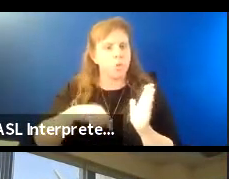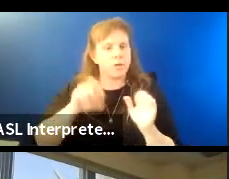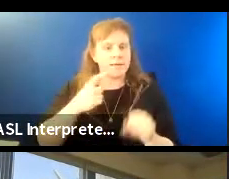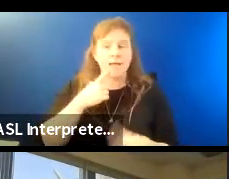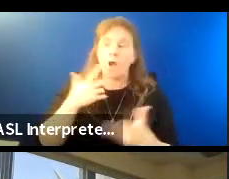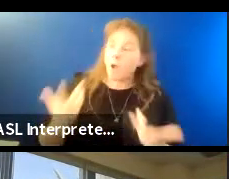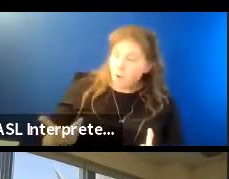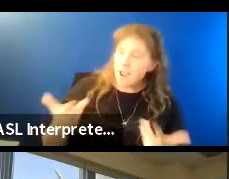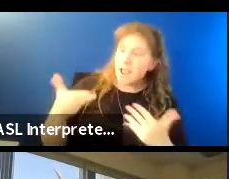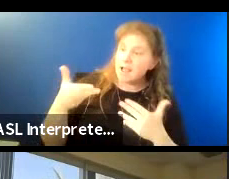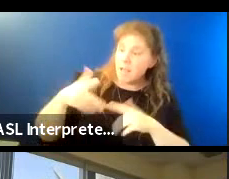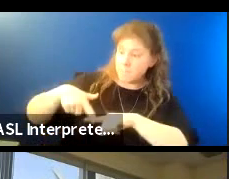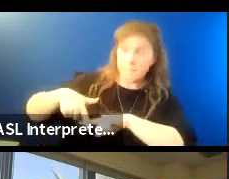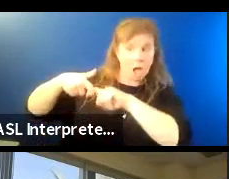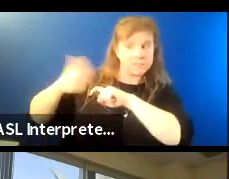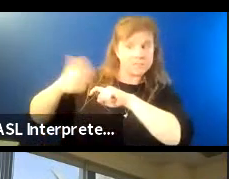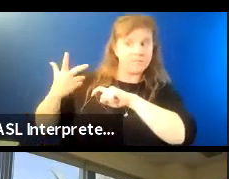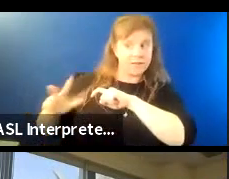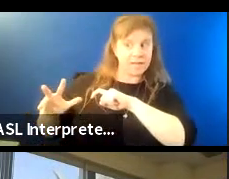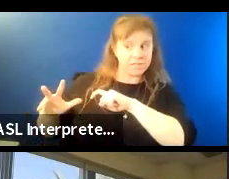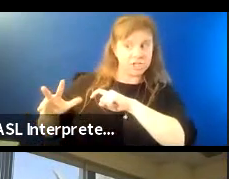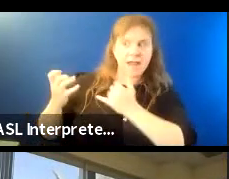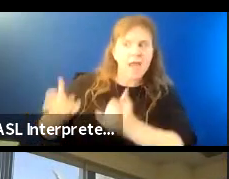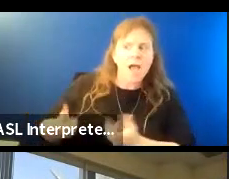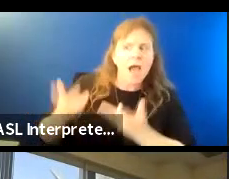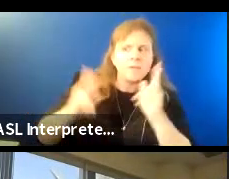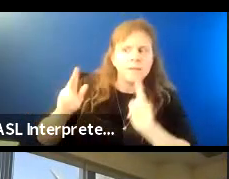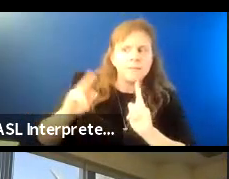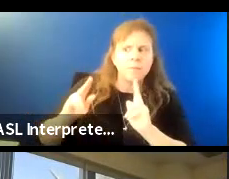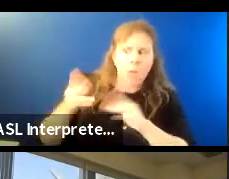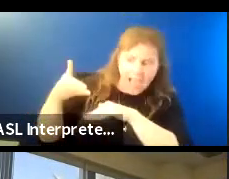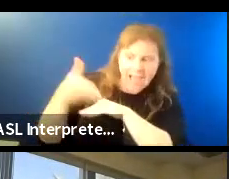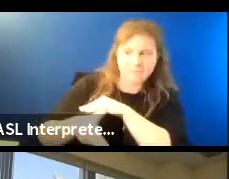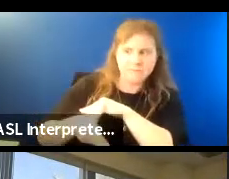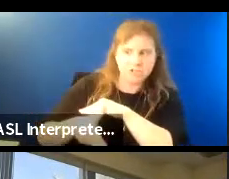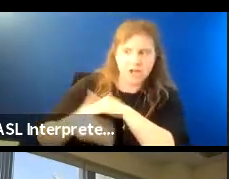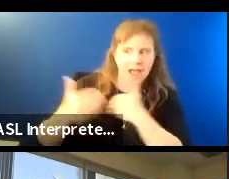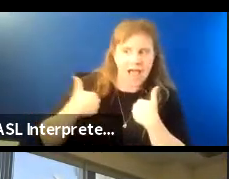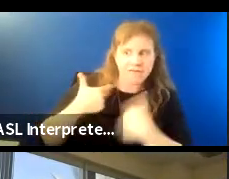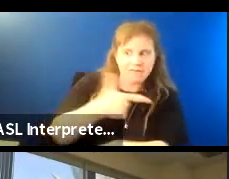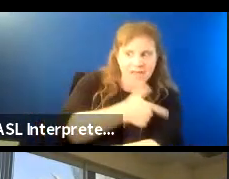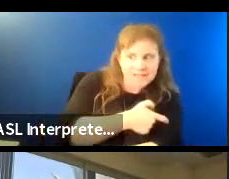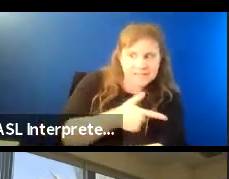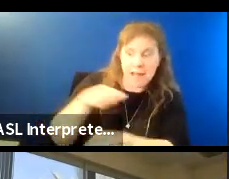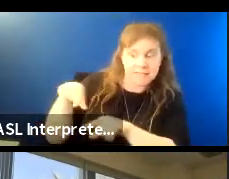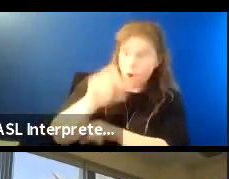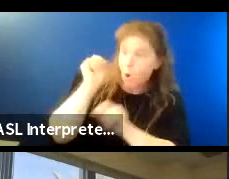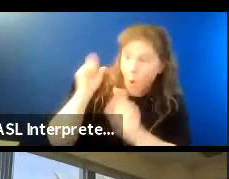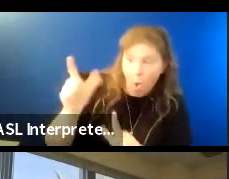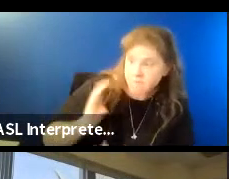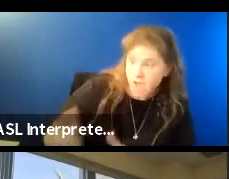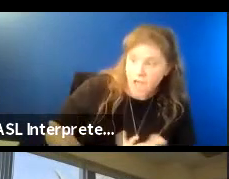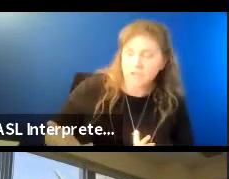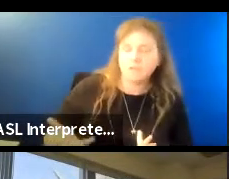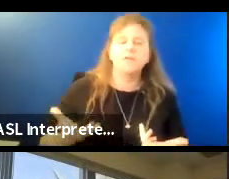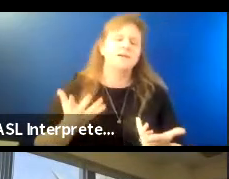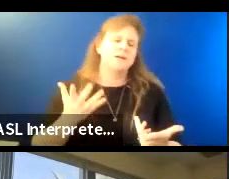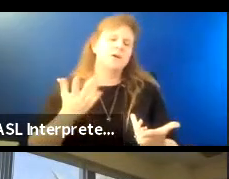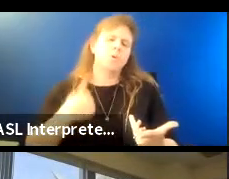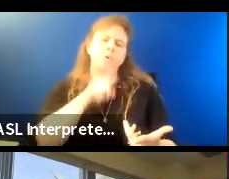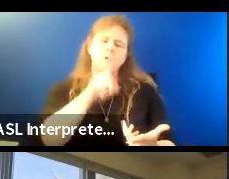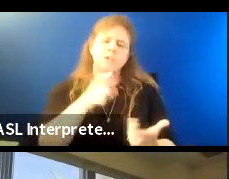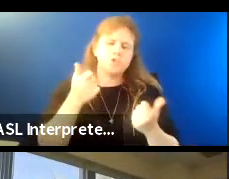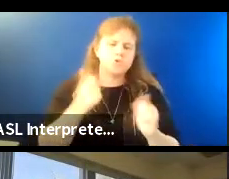hey, after the pause, this is how many people got the vaccine and they're all doing okay. So we're really trying to